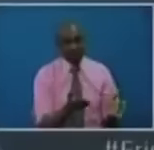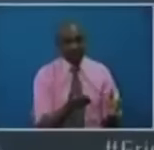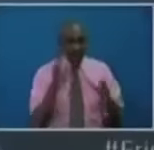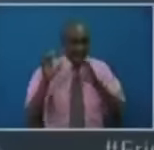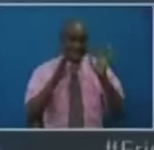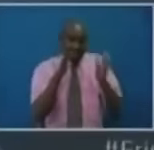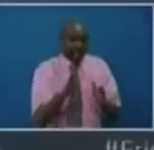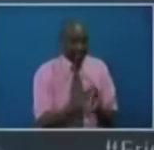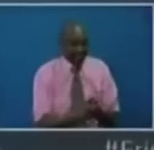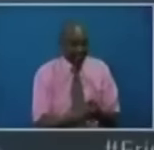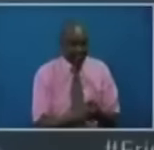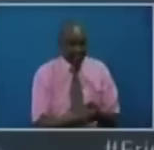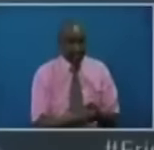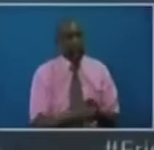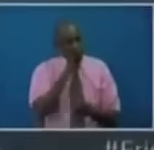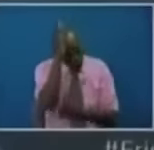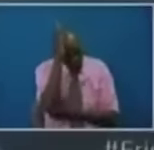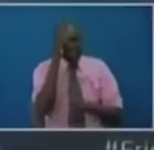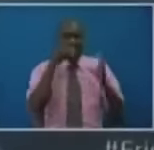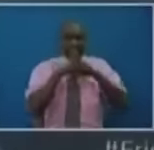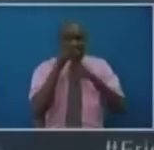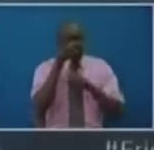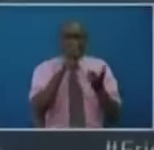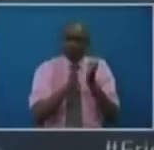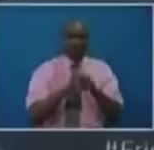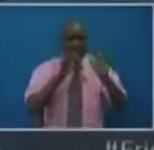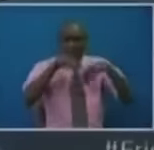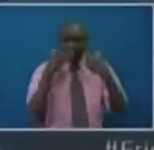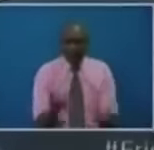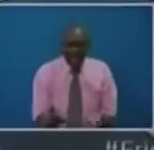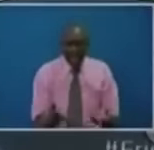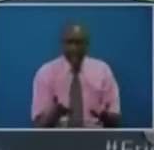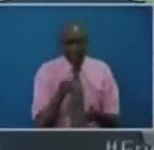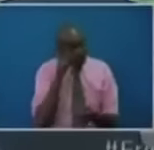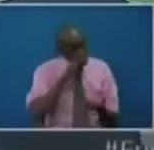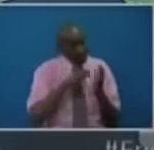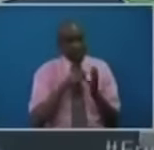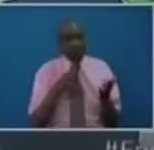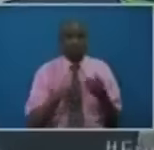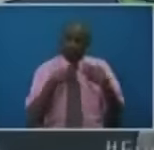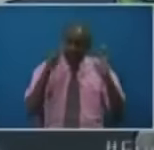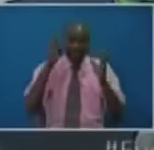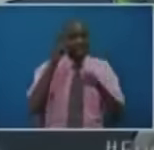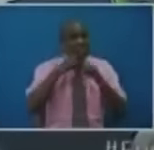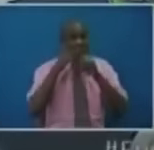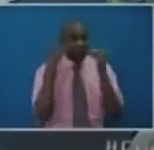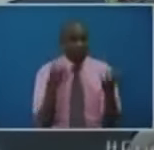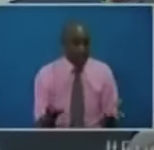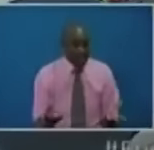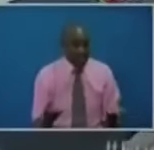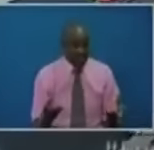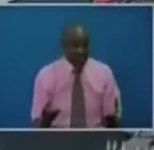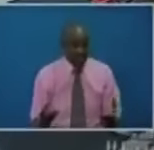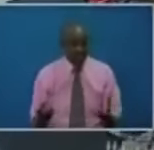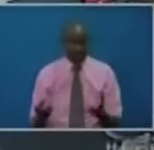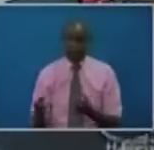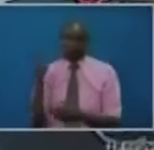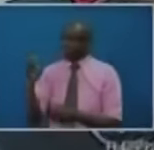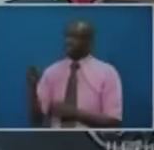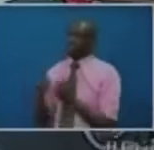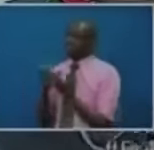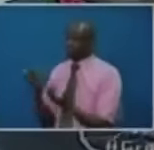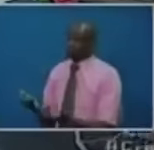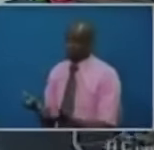a marketer. Mm-hmm. But God created him to be a farmer. Mm-hmm. So it is called four wasted years. And that's the thing about, you know, some parents, you know,